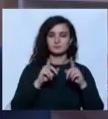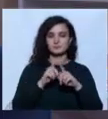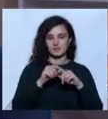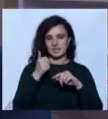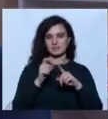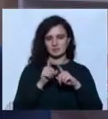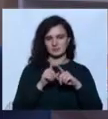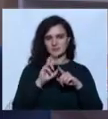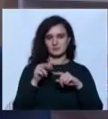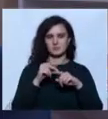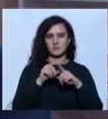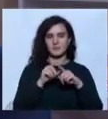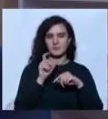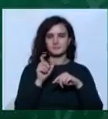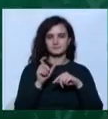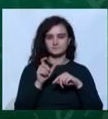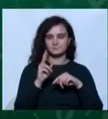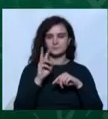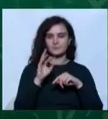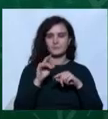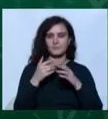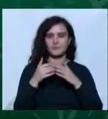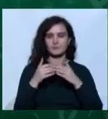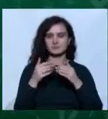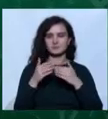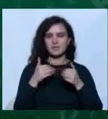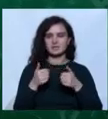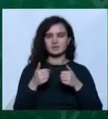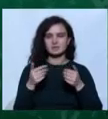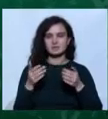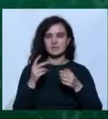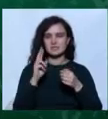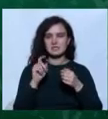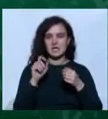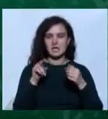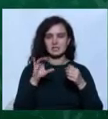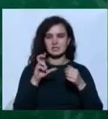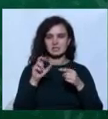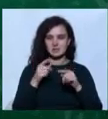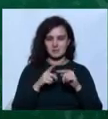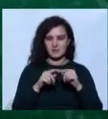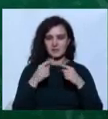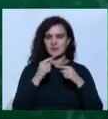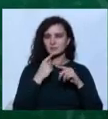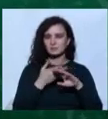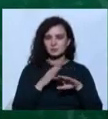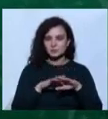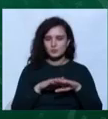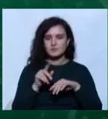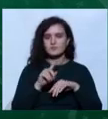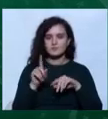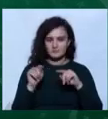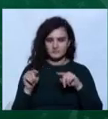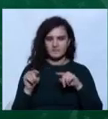word, and that word is courage. Now, courage is strength in the face of difficulty